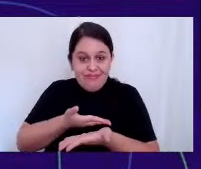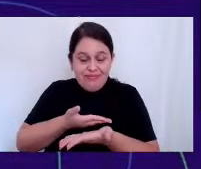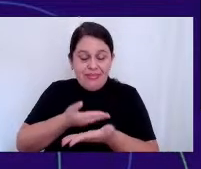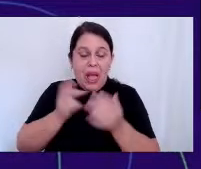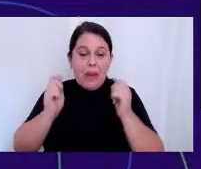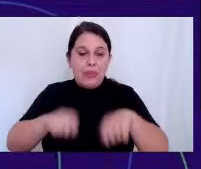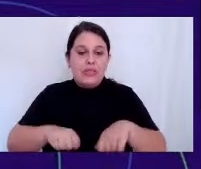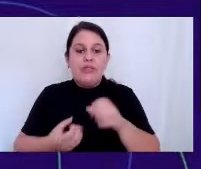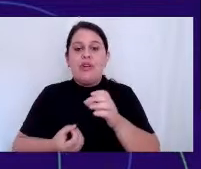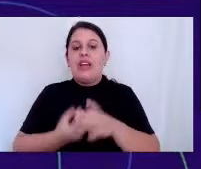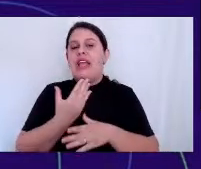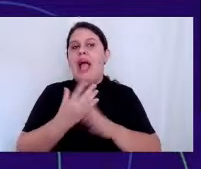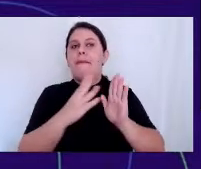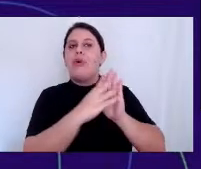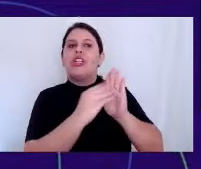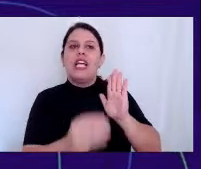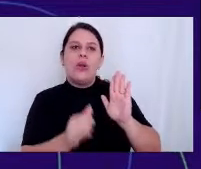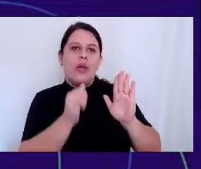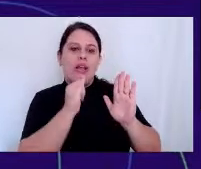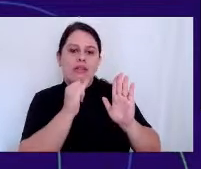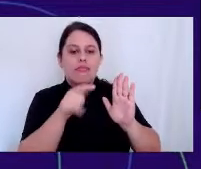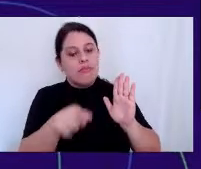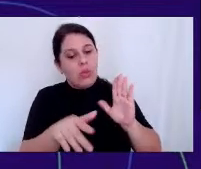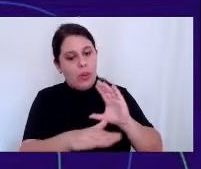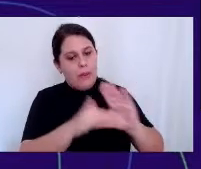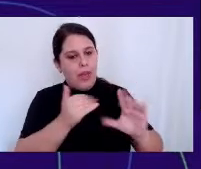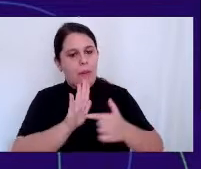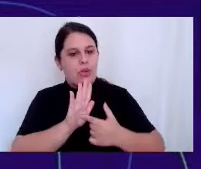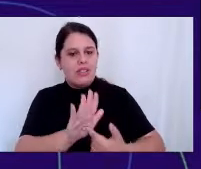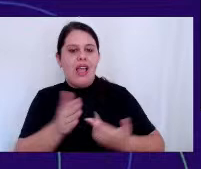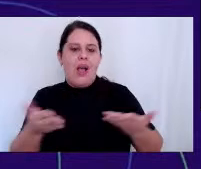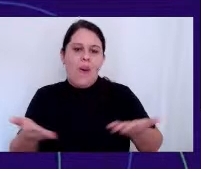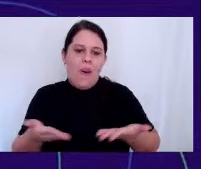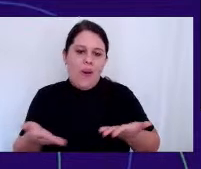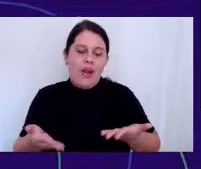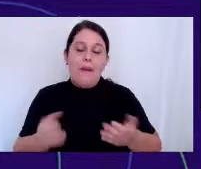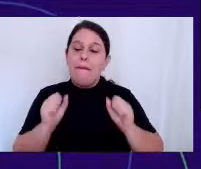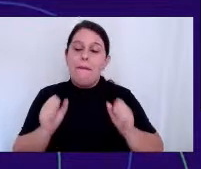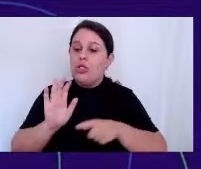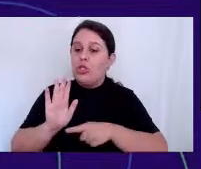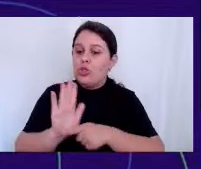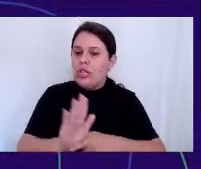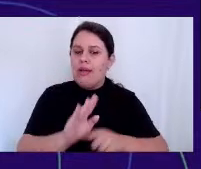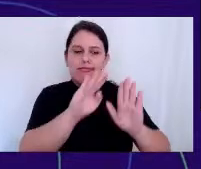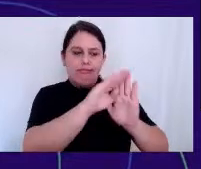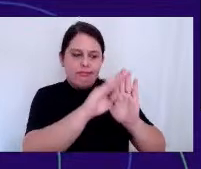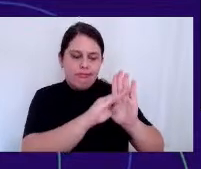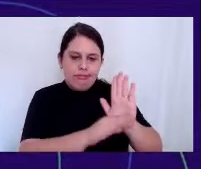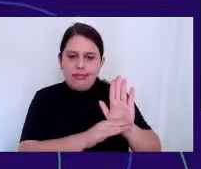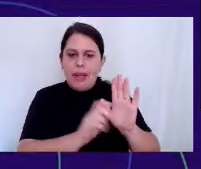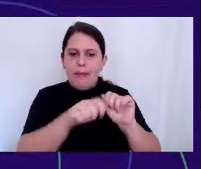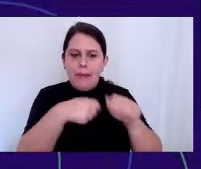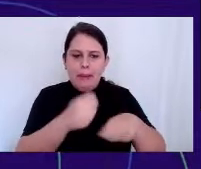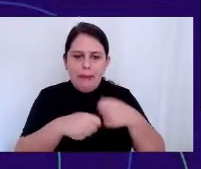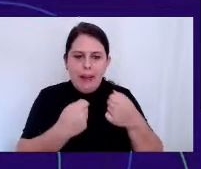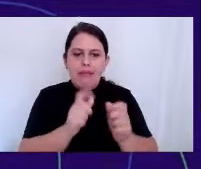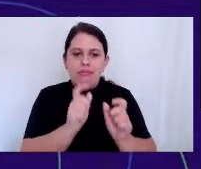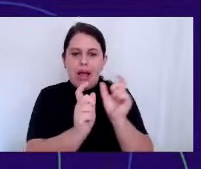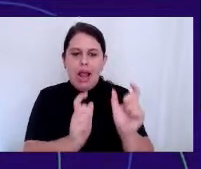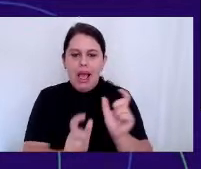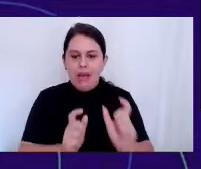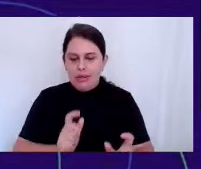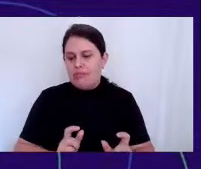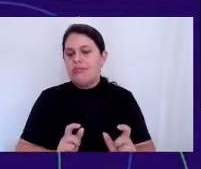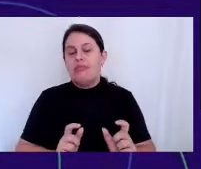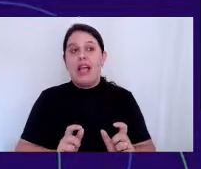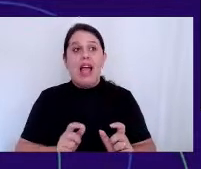can also help with glossaries and word lists. In a lot of my classes, I notice that my learners enjoy role plays, so you can